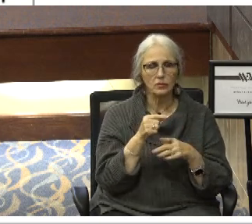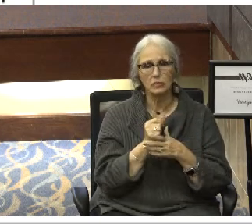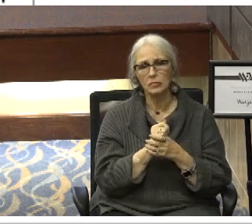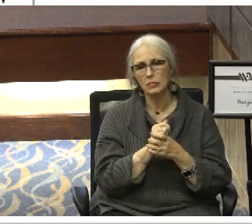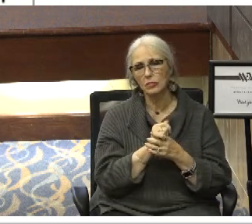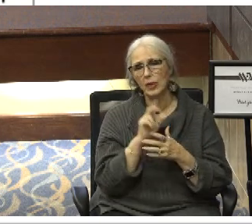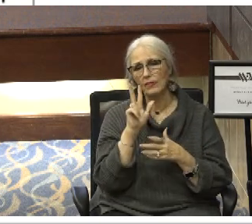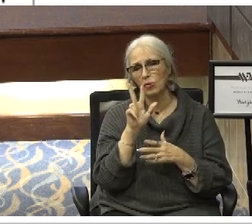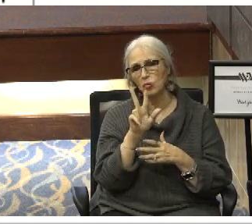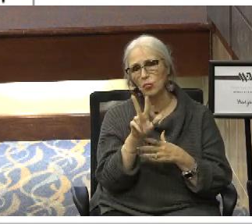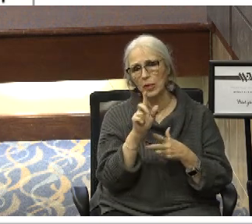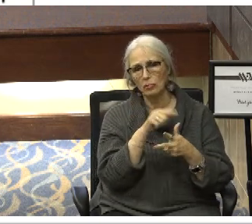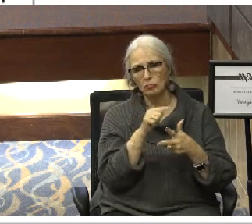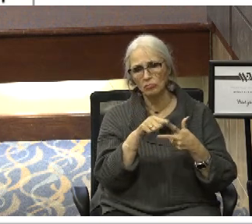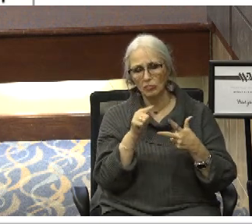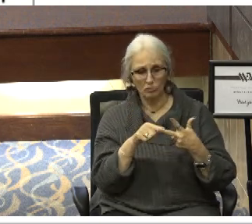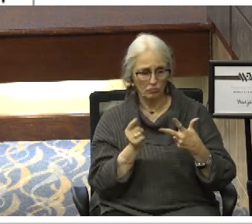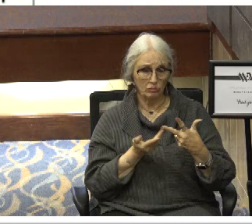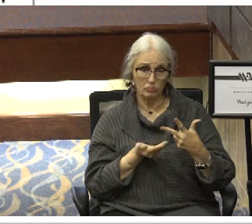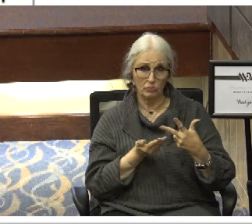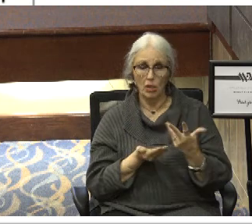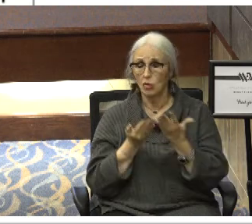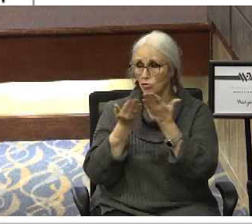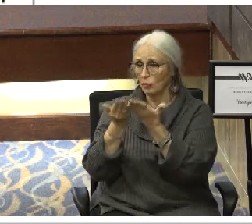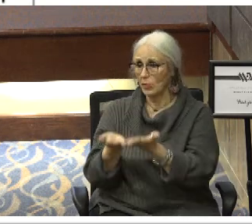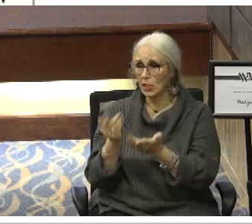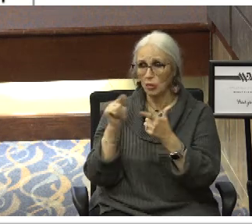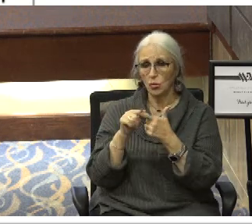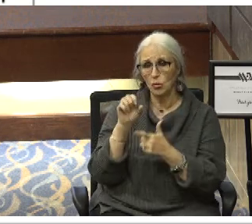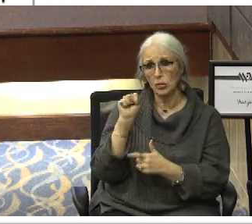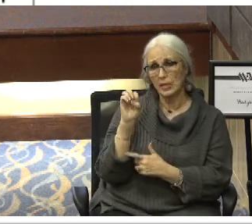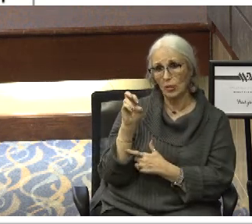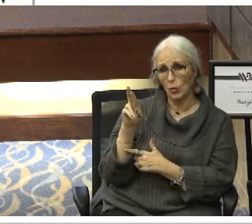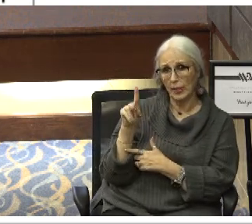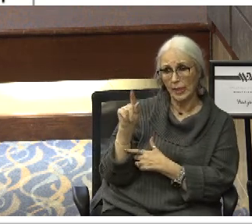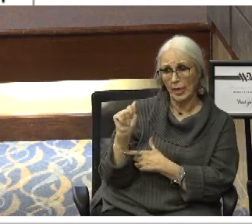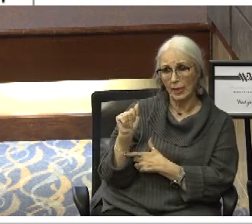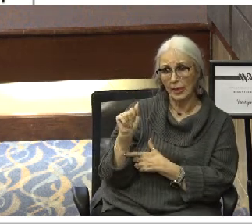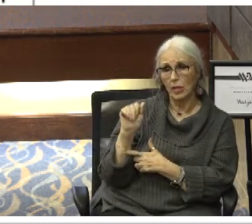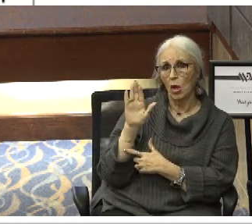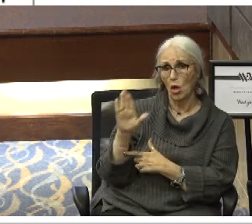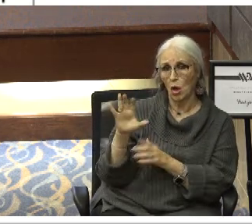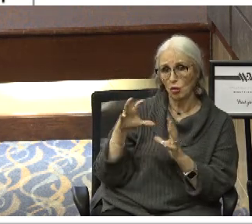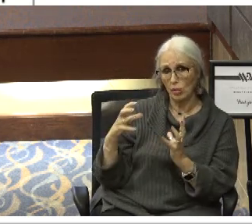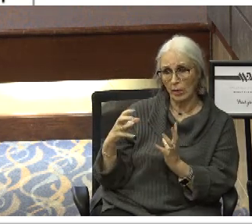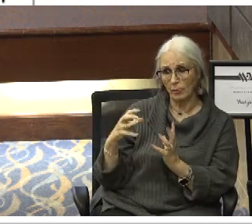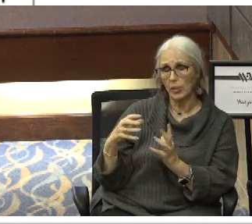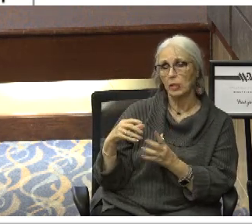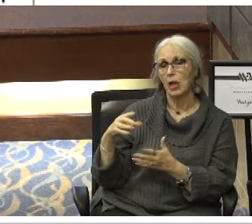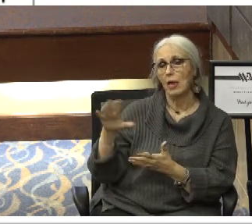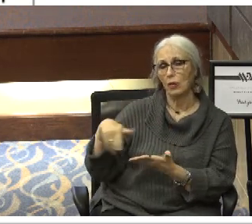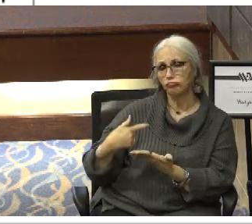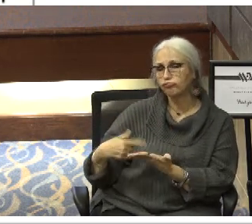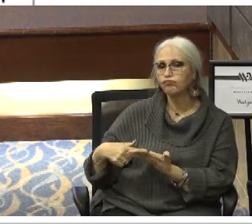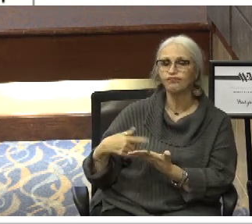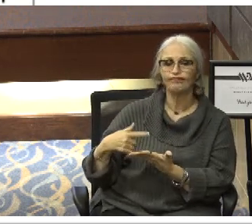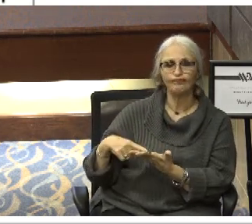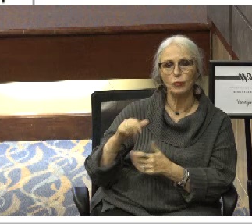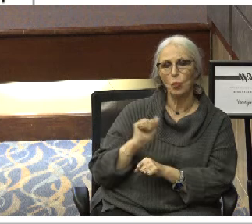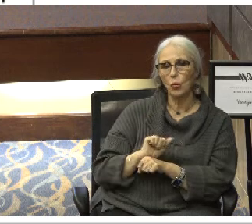3 alternatives have been submitted to Serena and her team to vet them internally. And she'll give us, her and her team will give